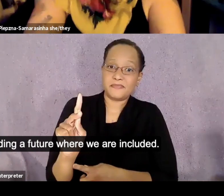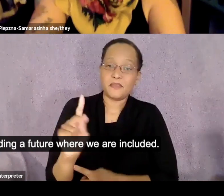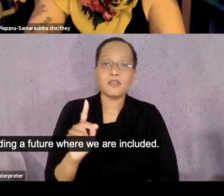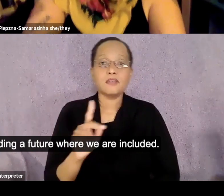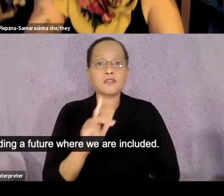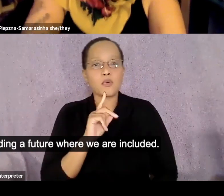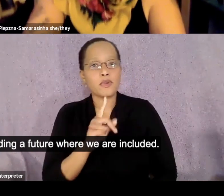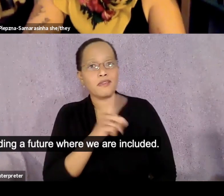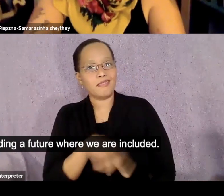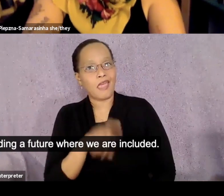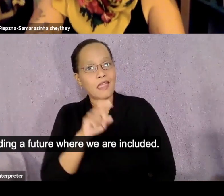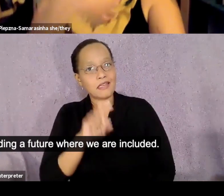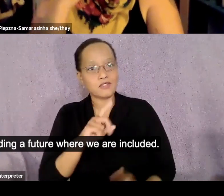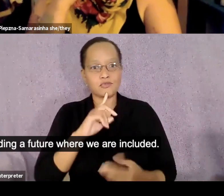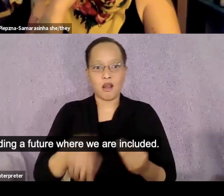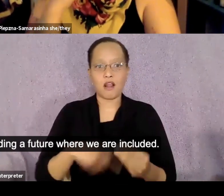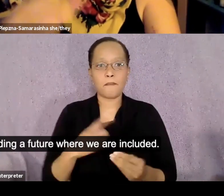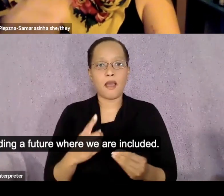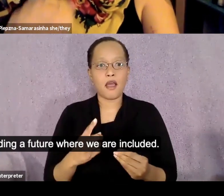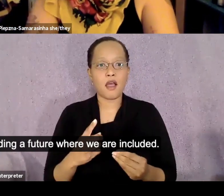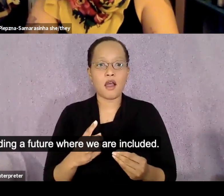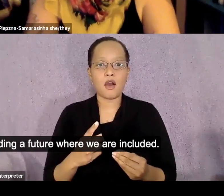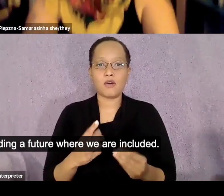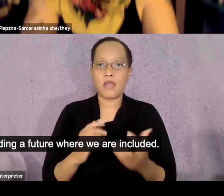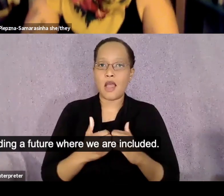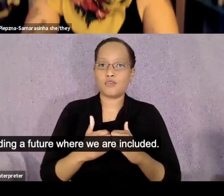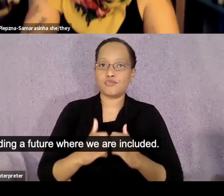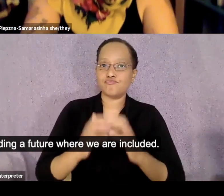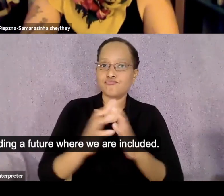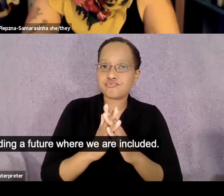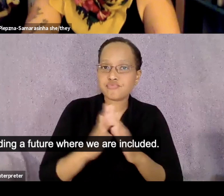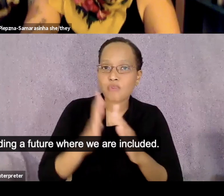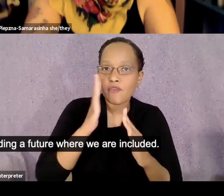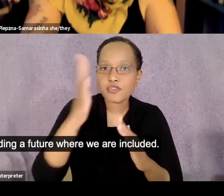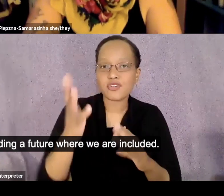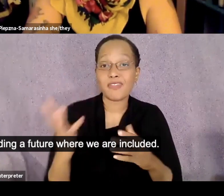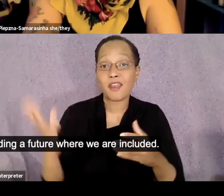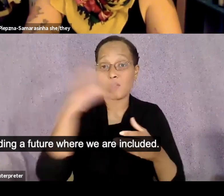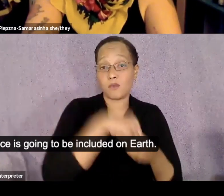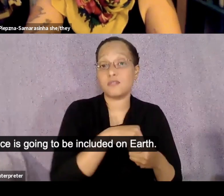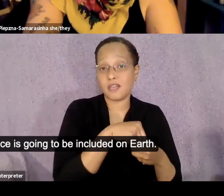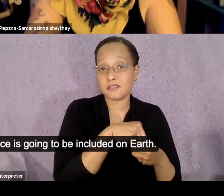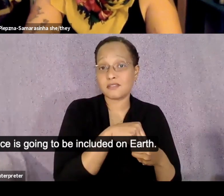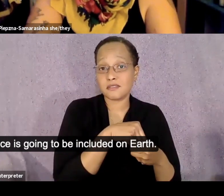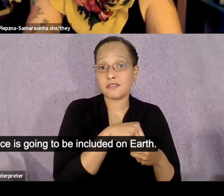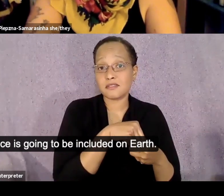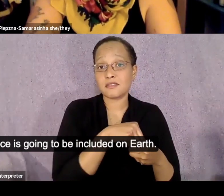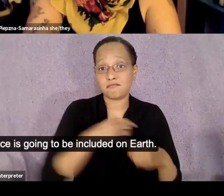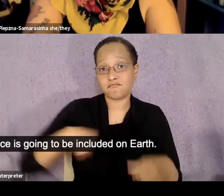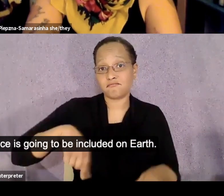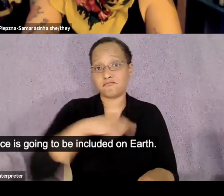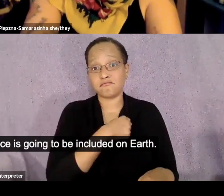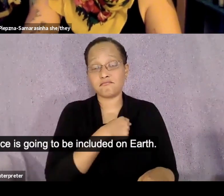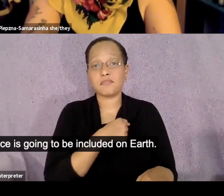to the centrality of building a future where we are included, to the extent that our species